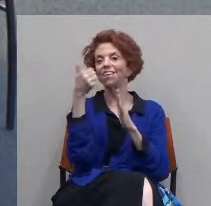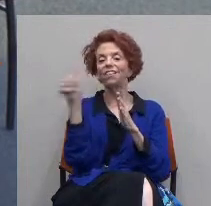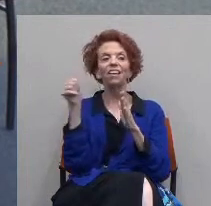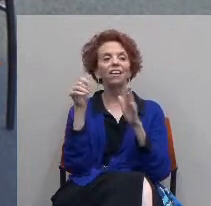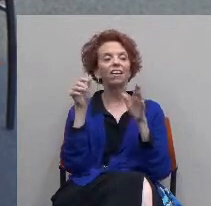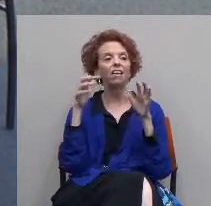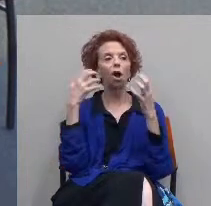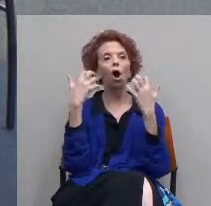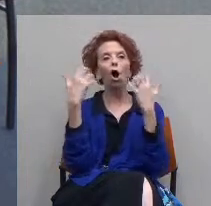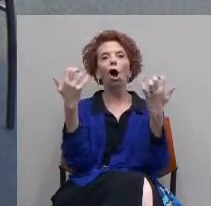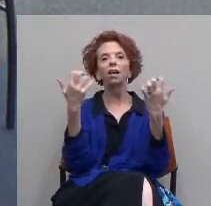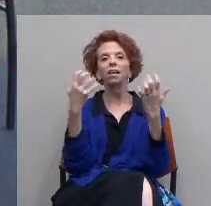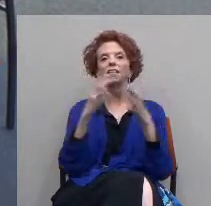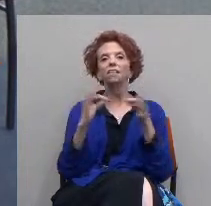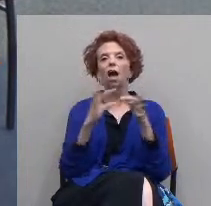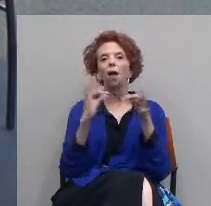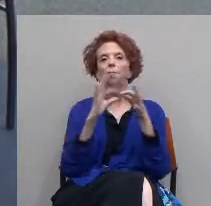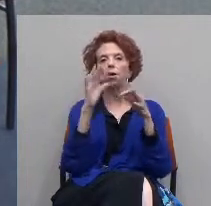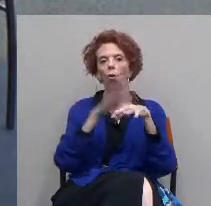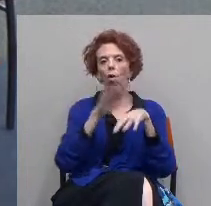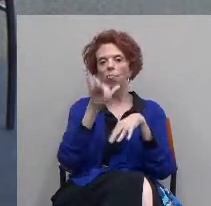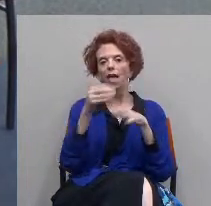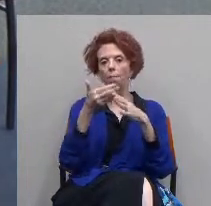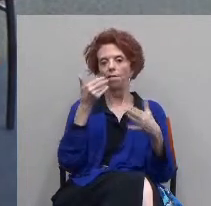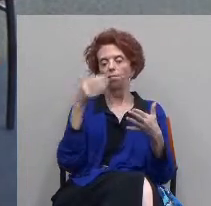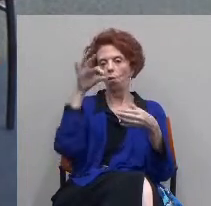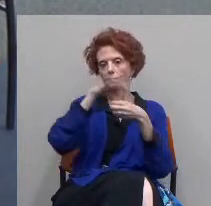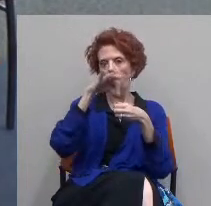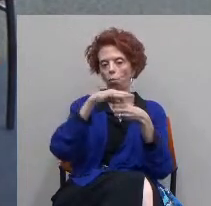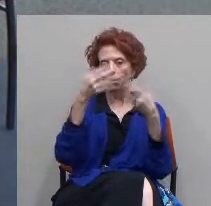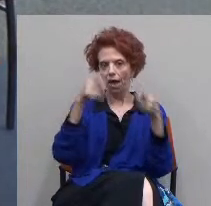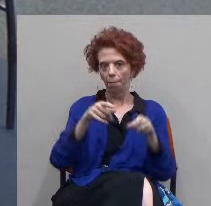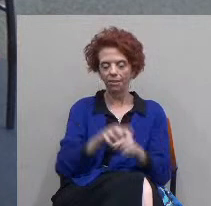on it before we take a vote.